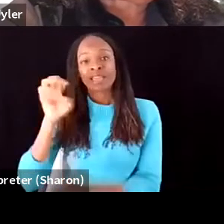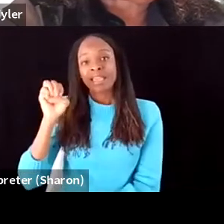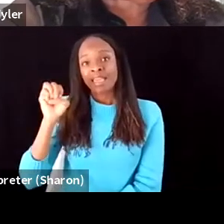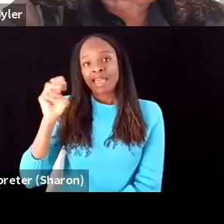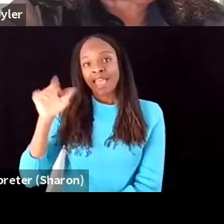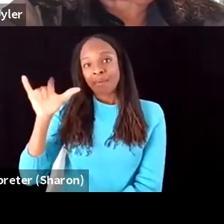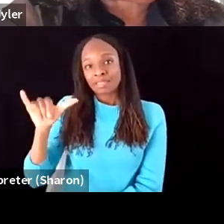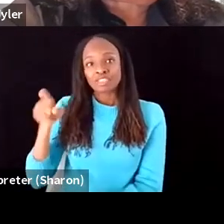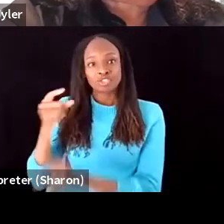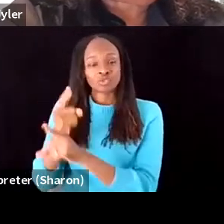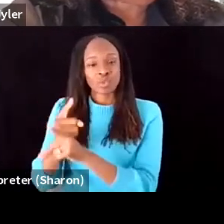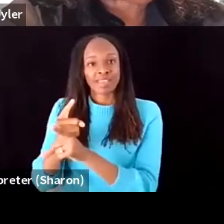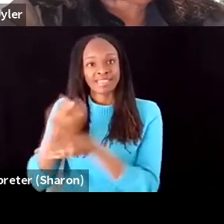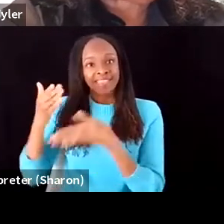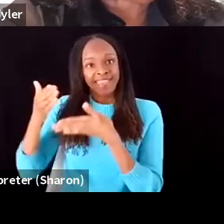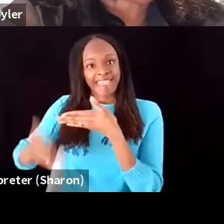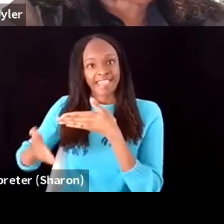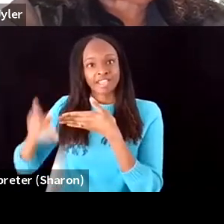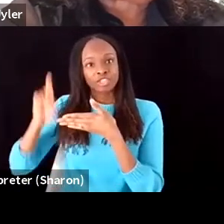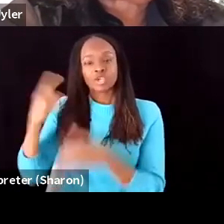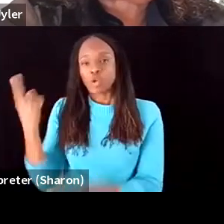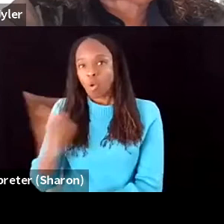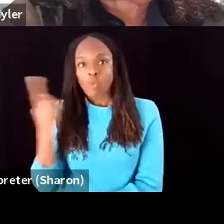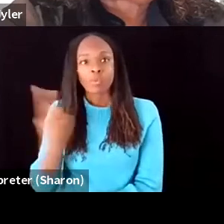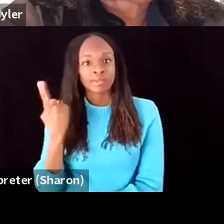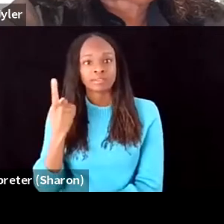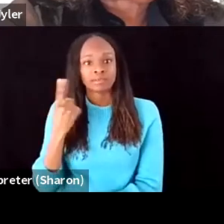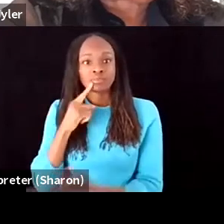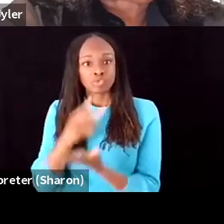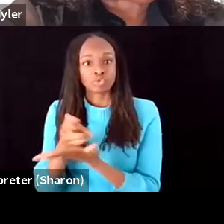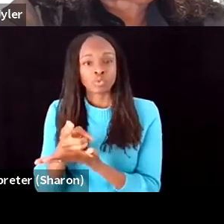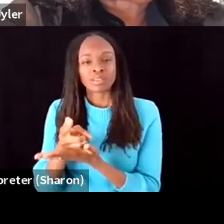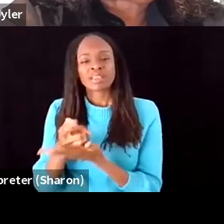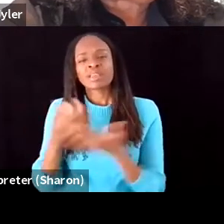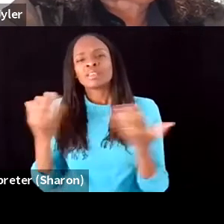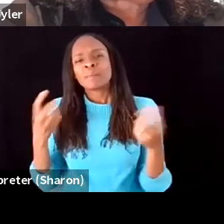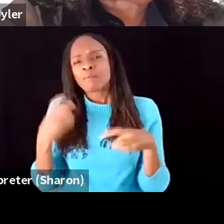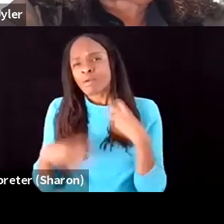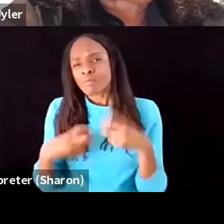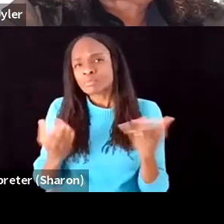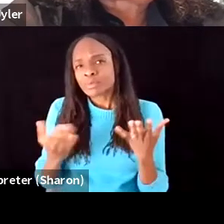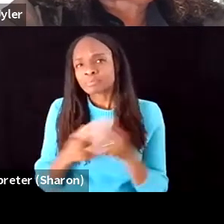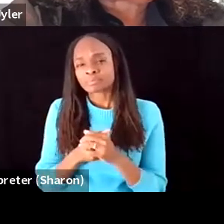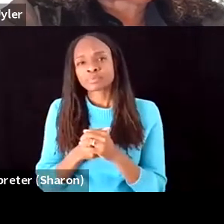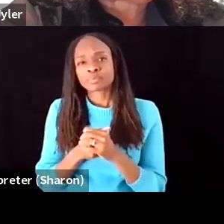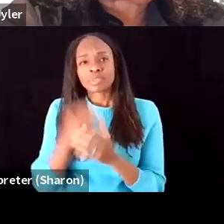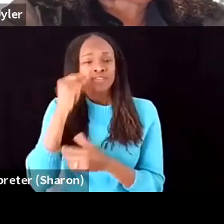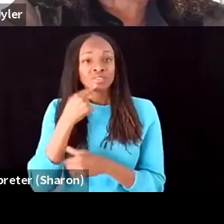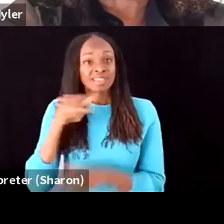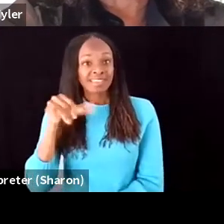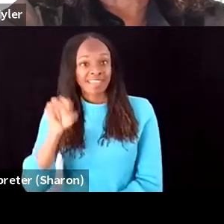The end should always be truth, and so I think where the problem is if you say, well, we're going to